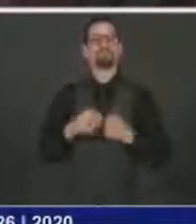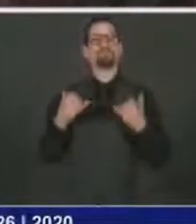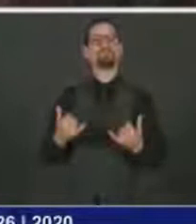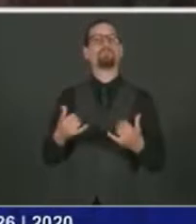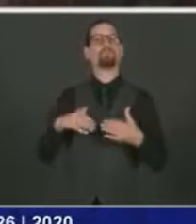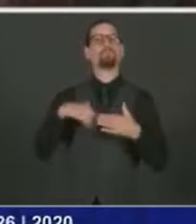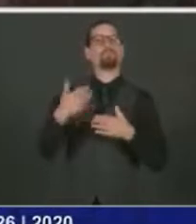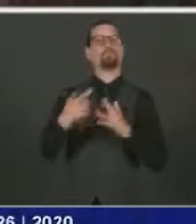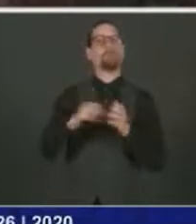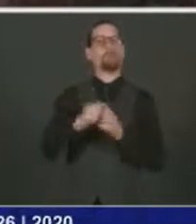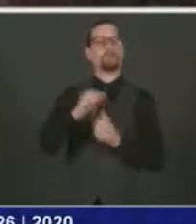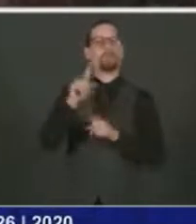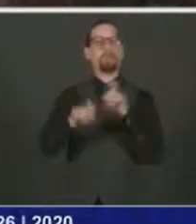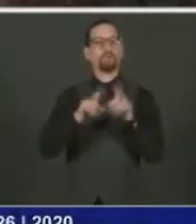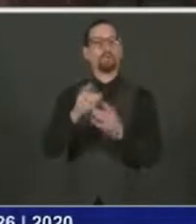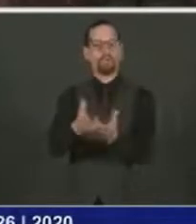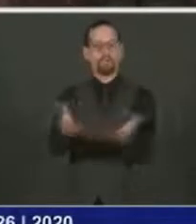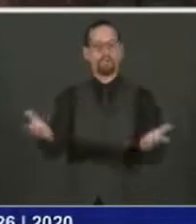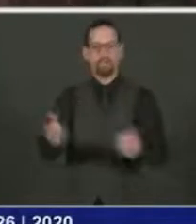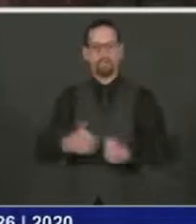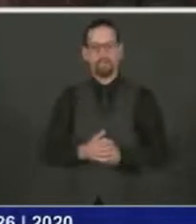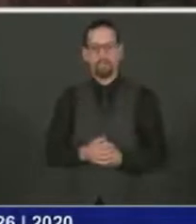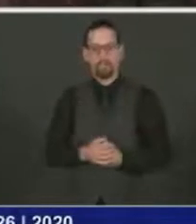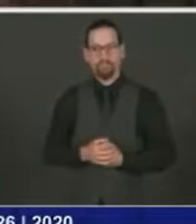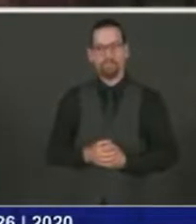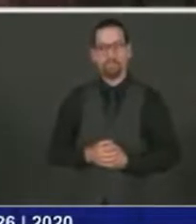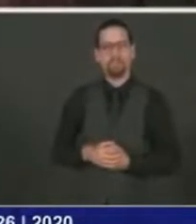you tell us the age of the child who has the